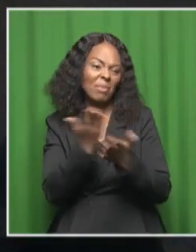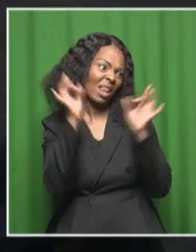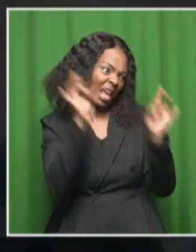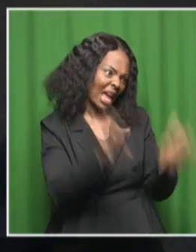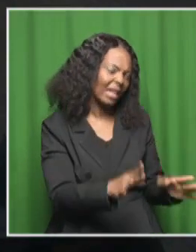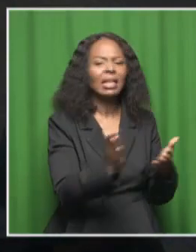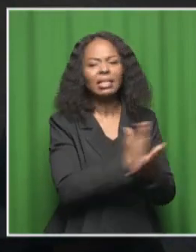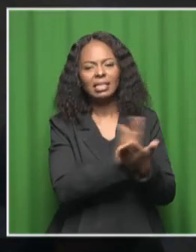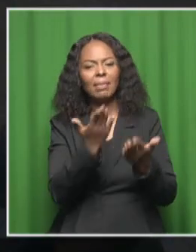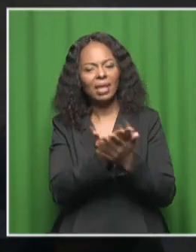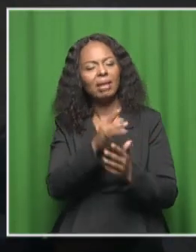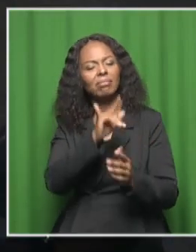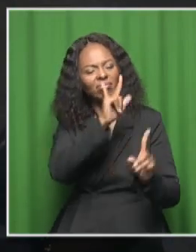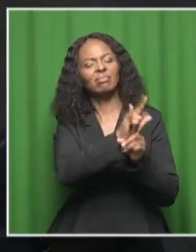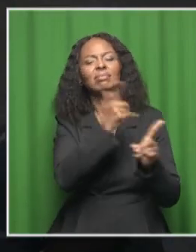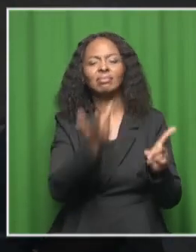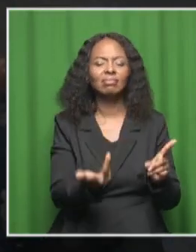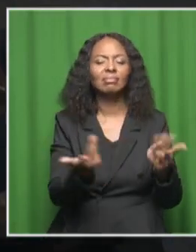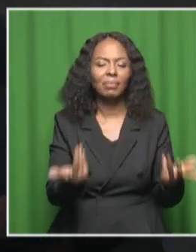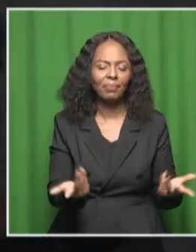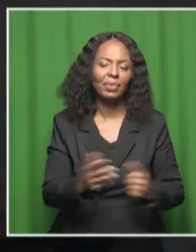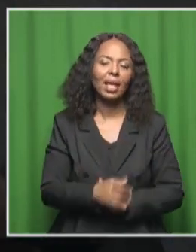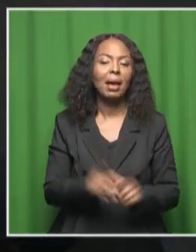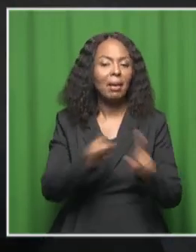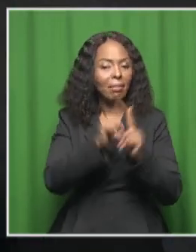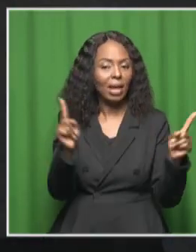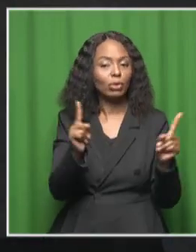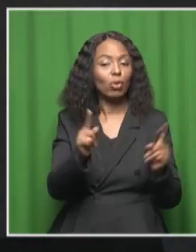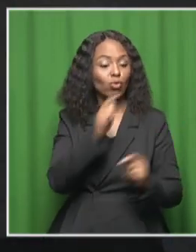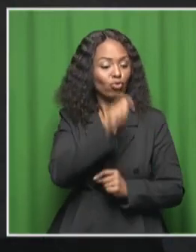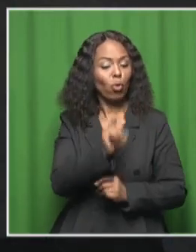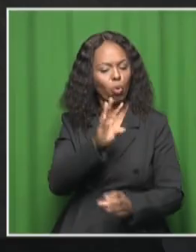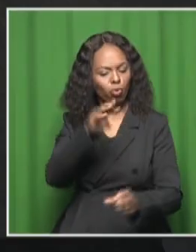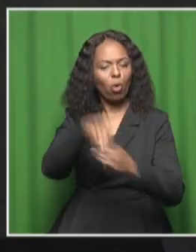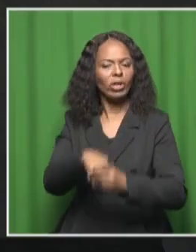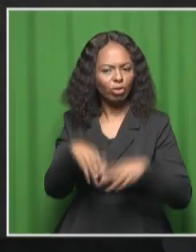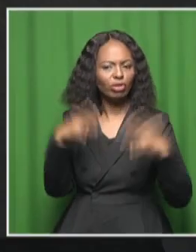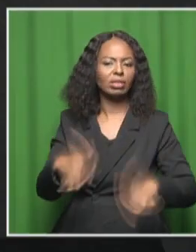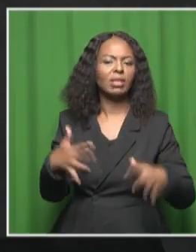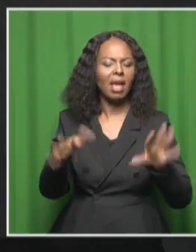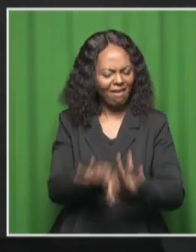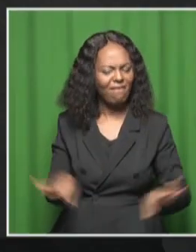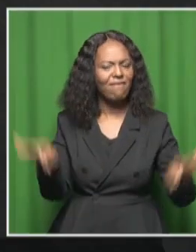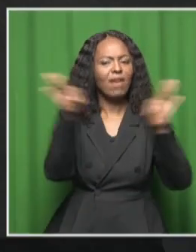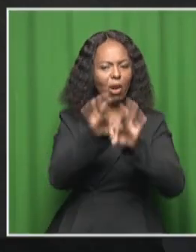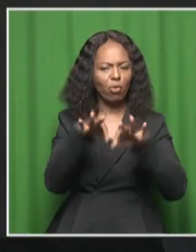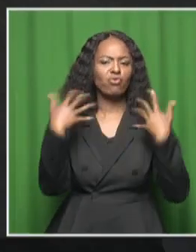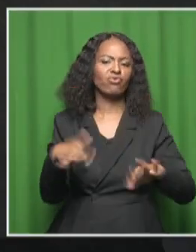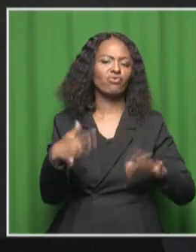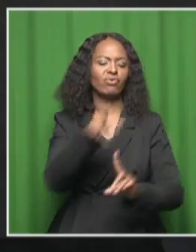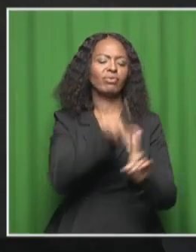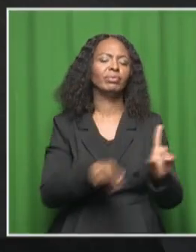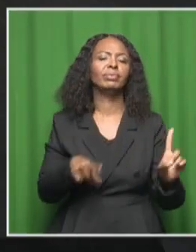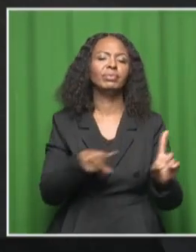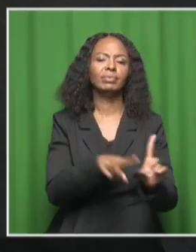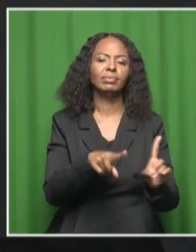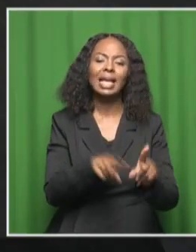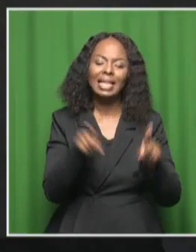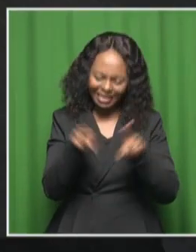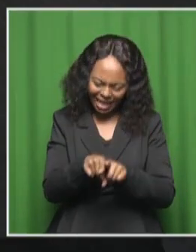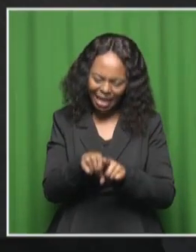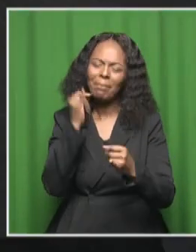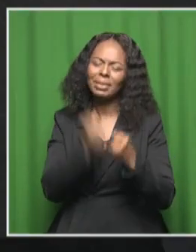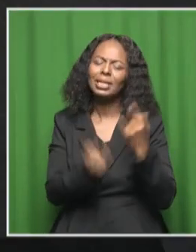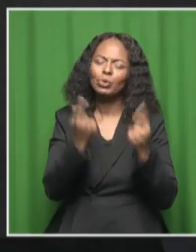doesn't take away from his contribution. It doesn't take away from the value that he has added. And it also doesn't take away from his own mistakes that he's